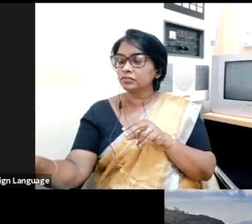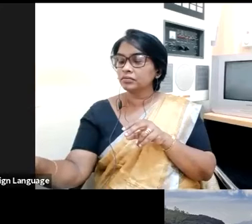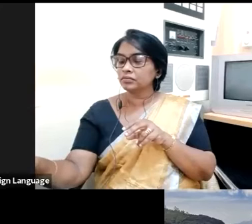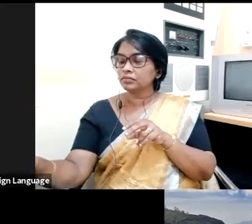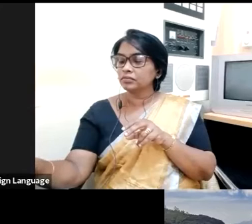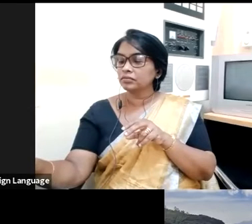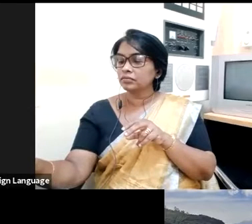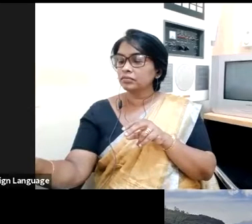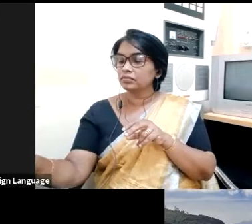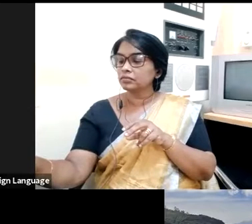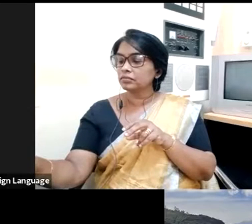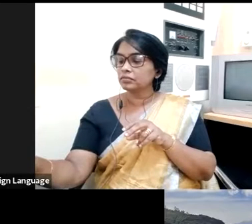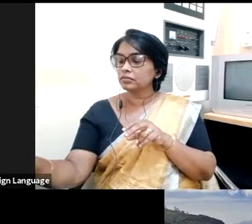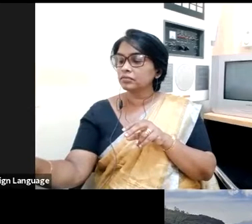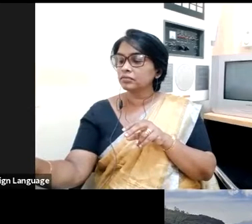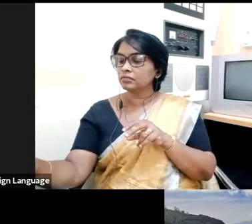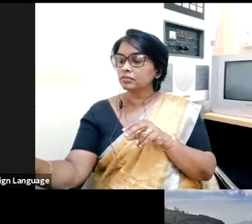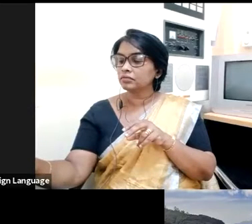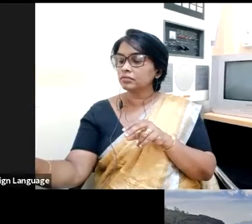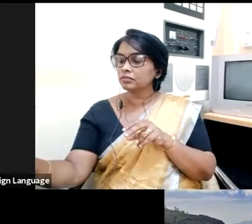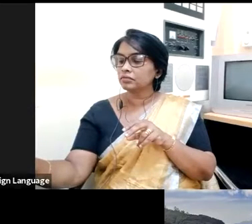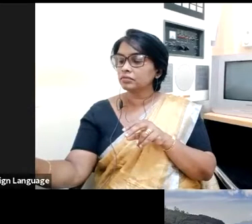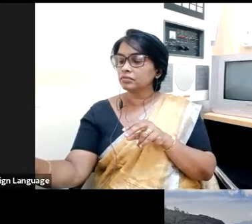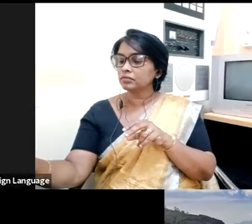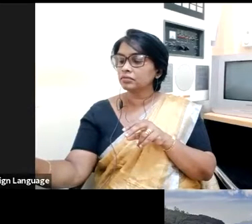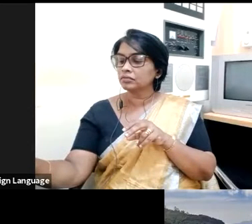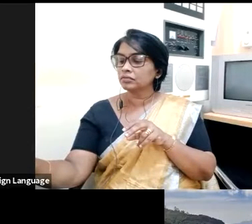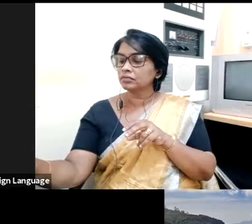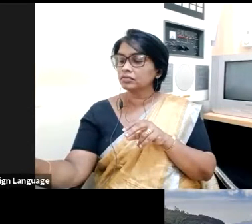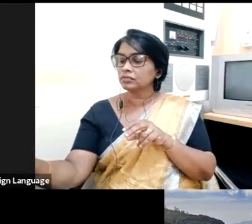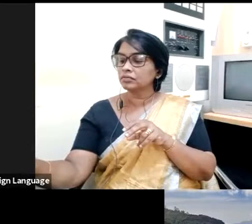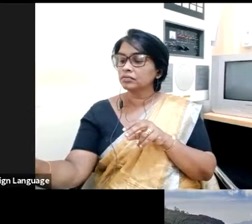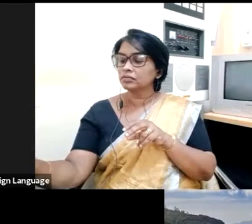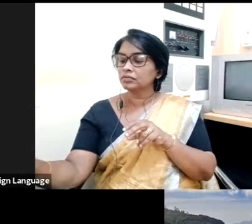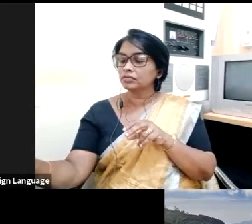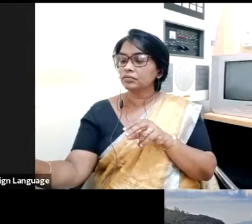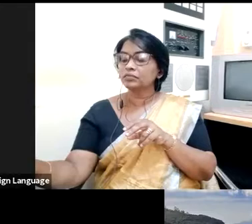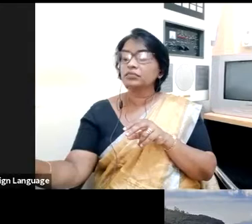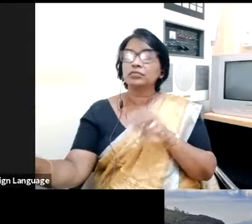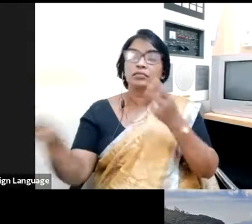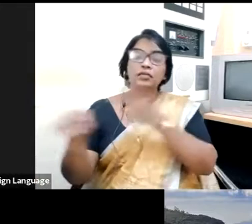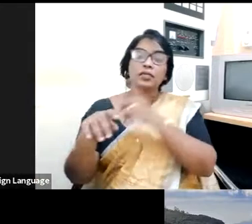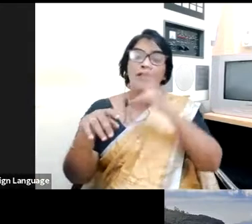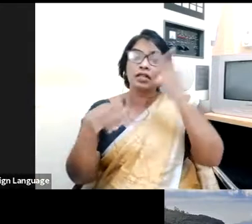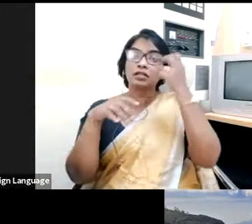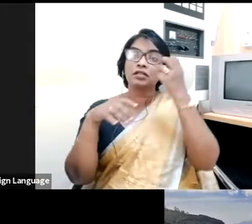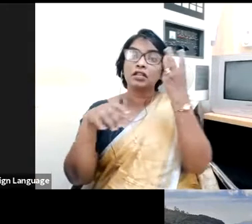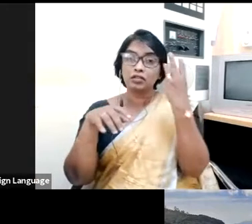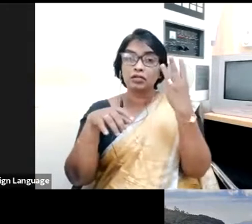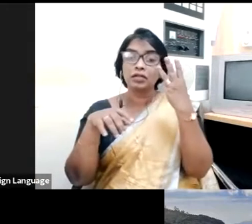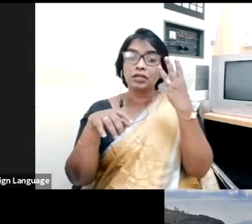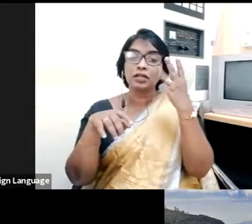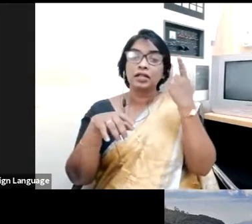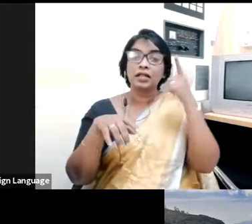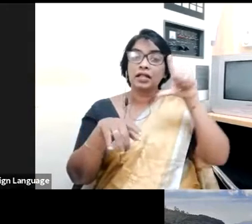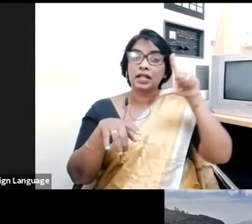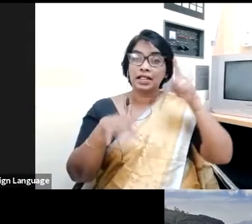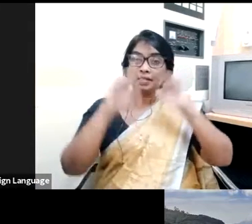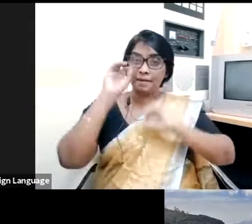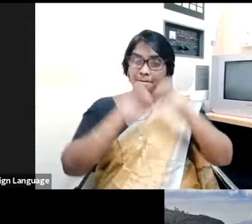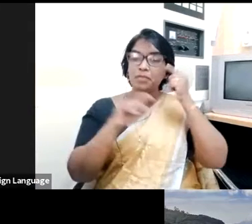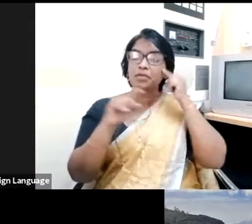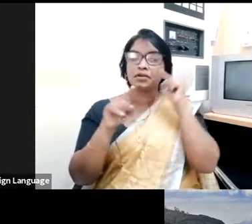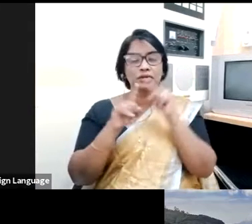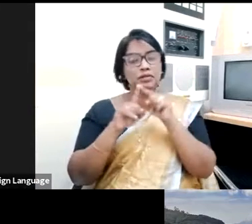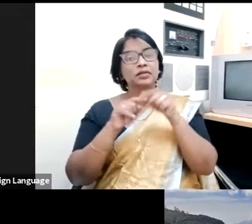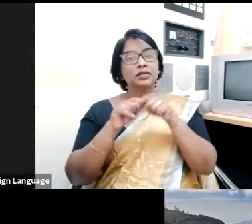by 2030 and the status of our science-based targets for renewable energy. So just to give a very brief introduction